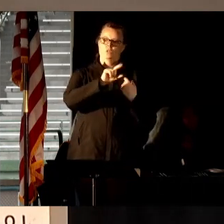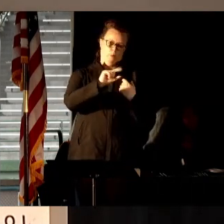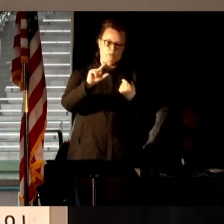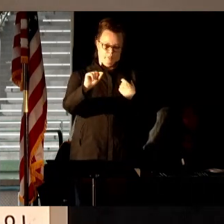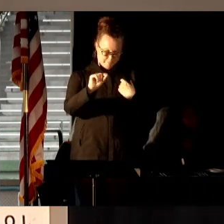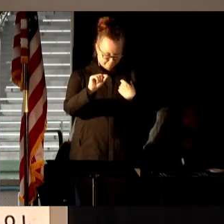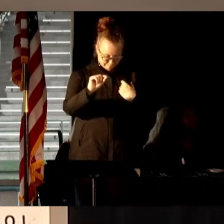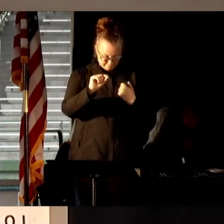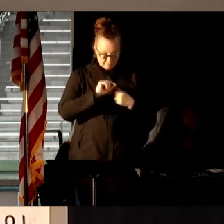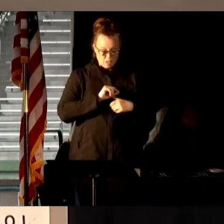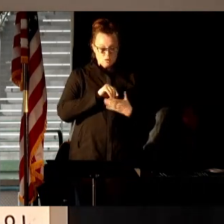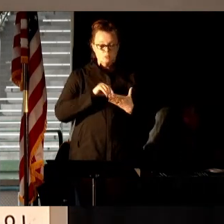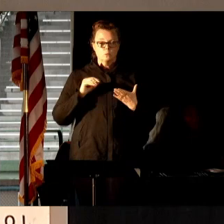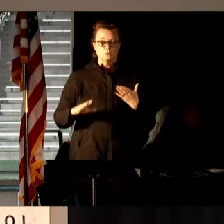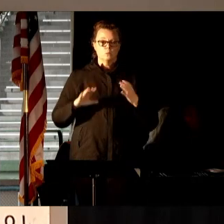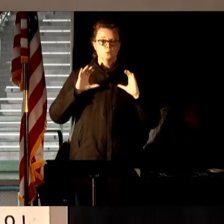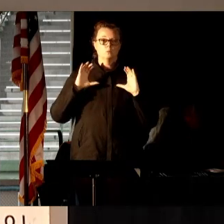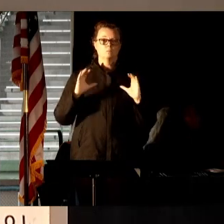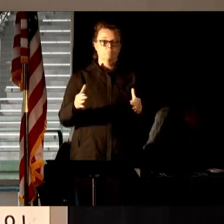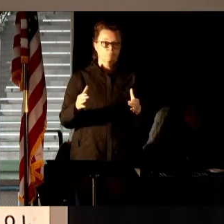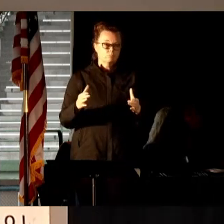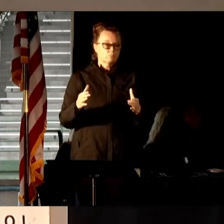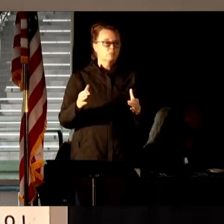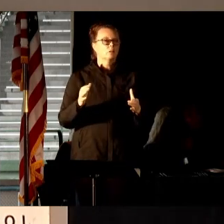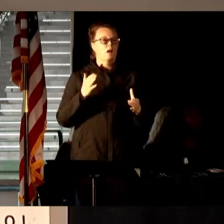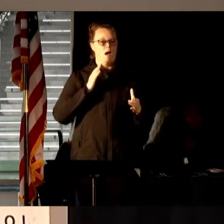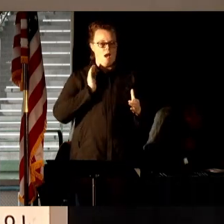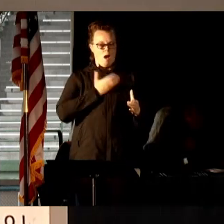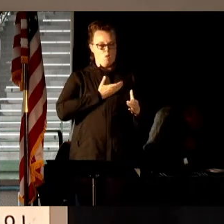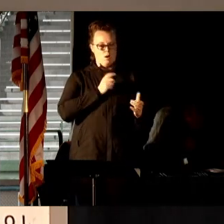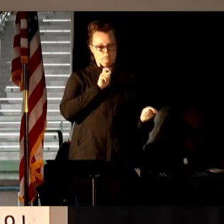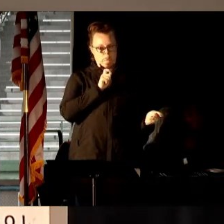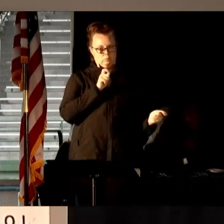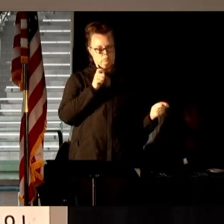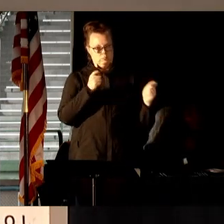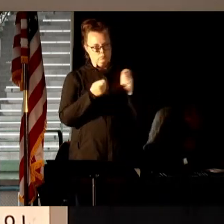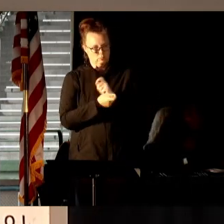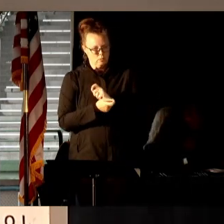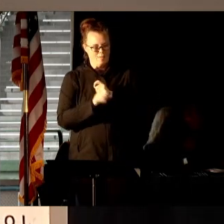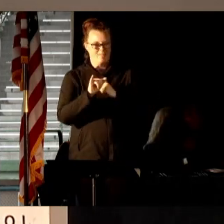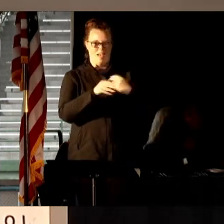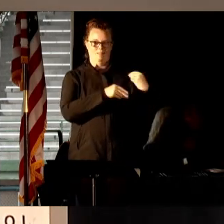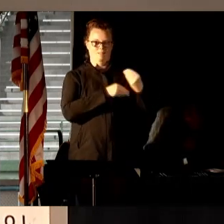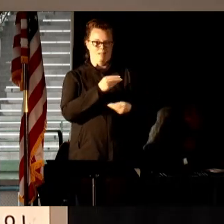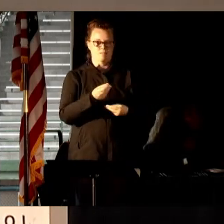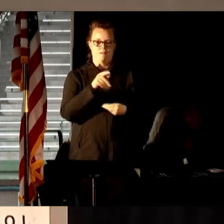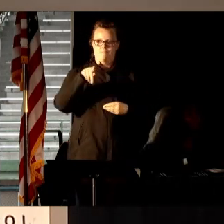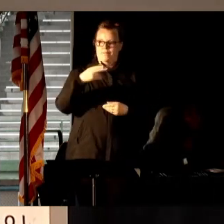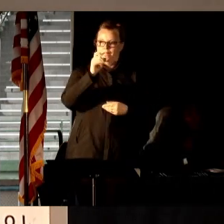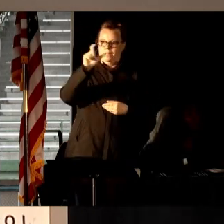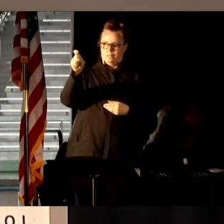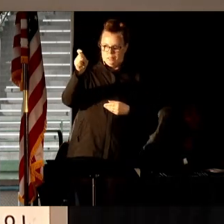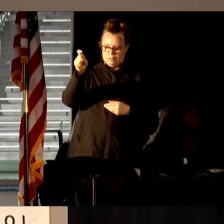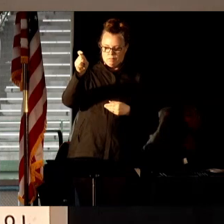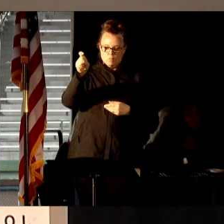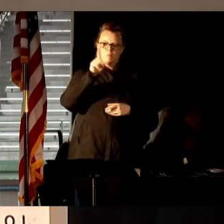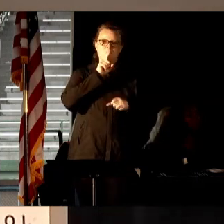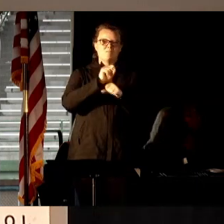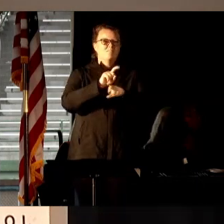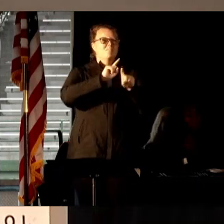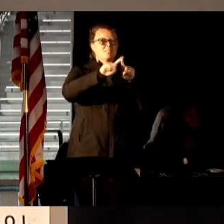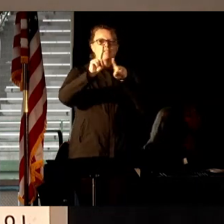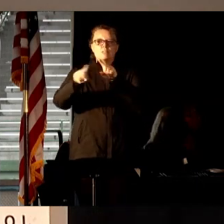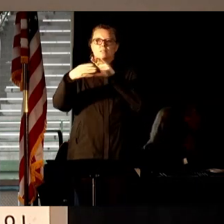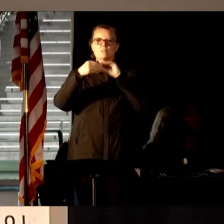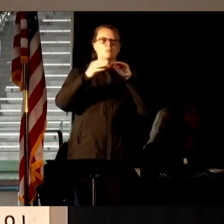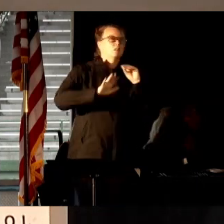Like our student body, the modern adaptation of the Phoenix legend has roots in many different cultures from all over the world. In